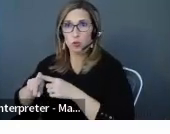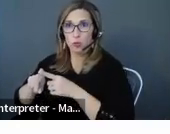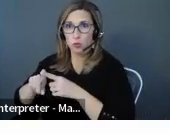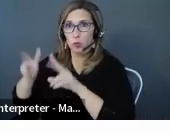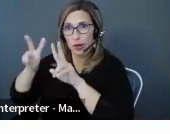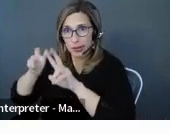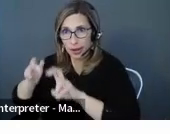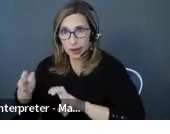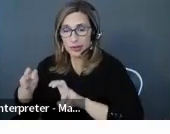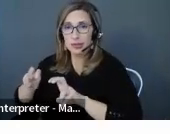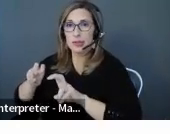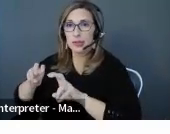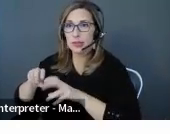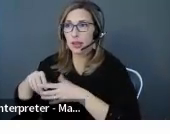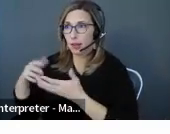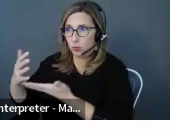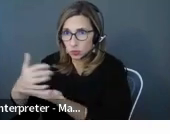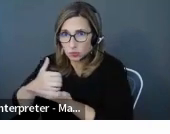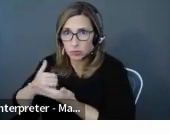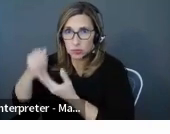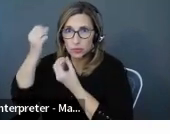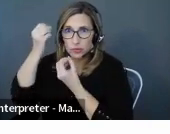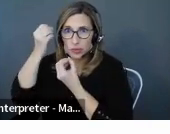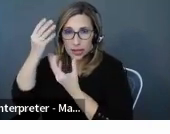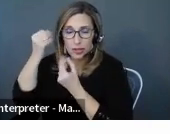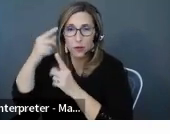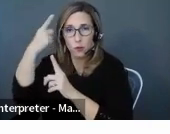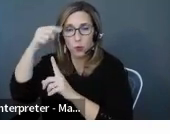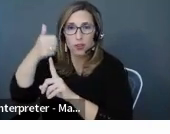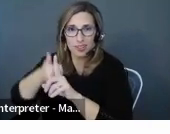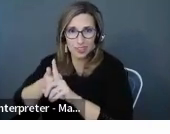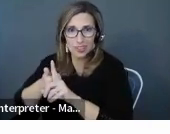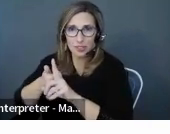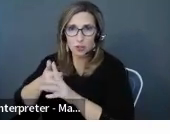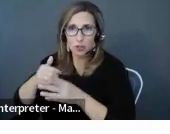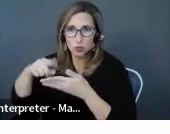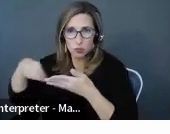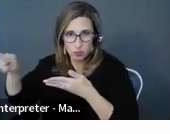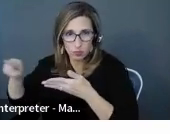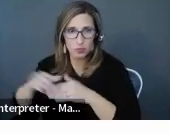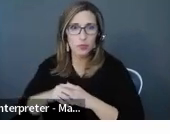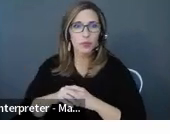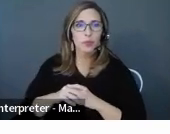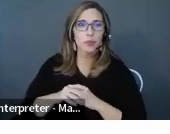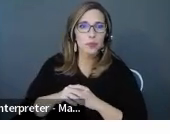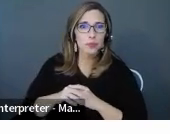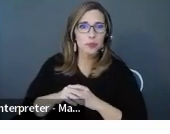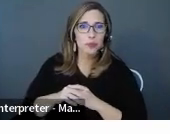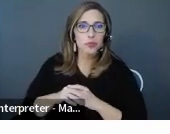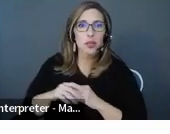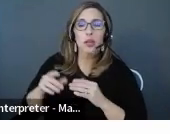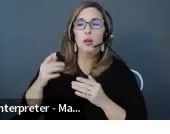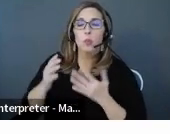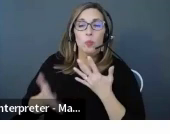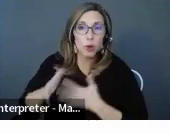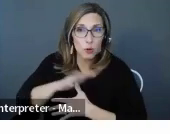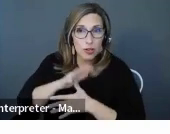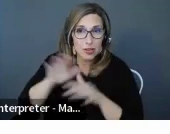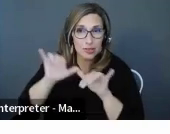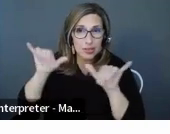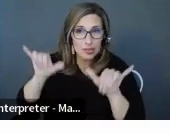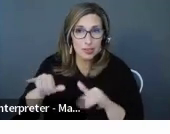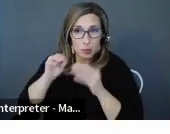remediation data collected on each of the assurances, the responsibilities of those assessing and prioritizing system correction and